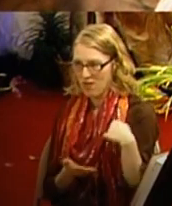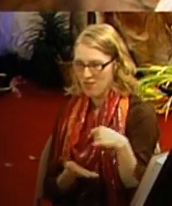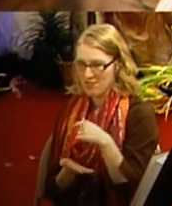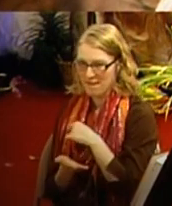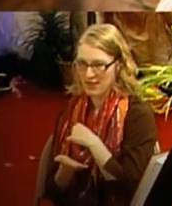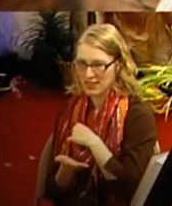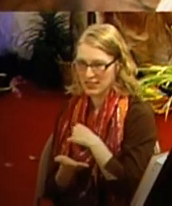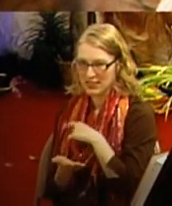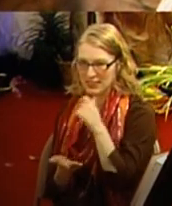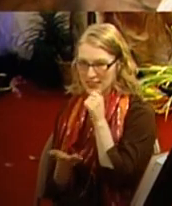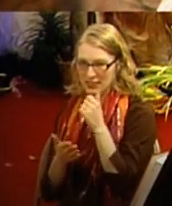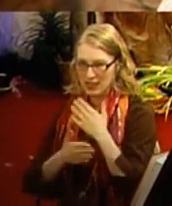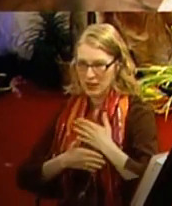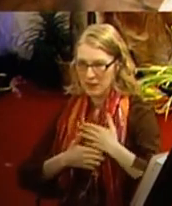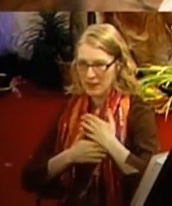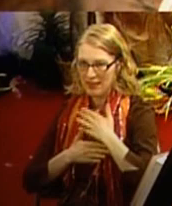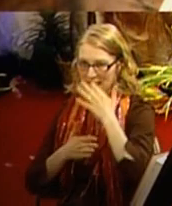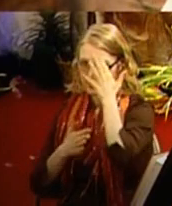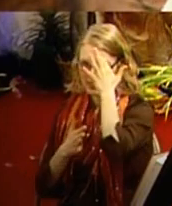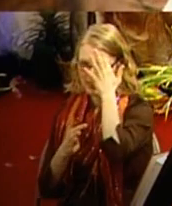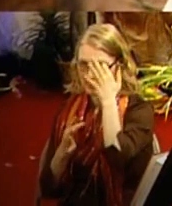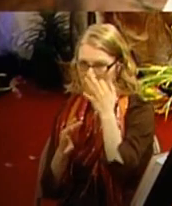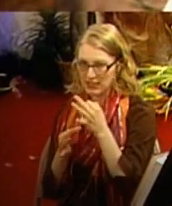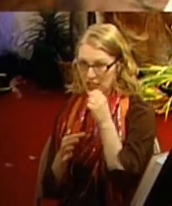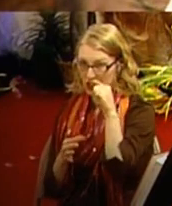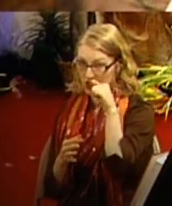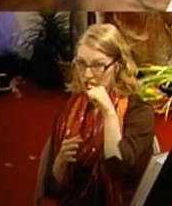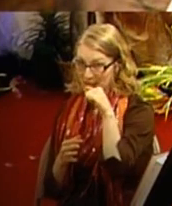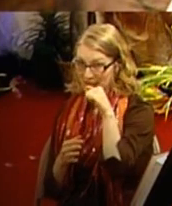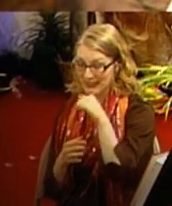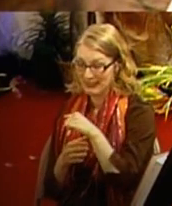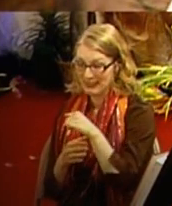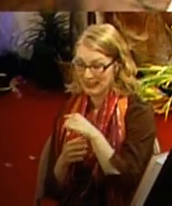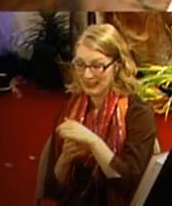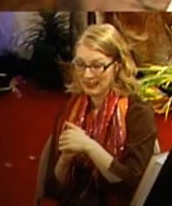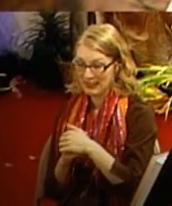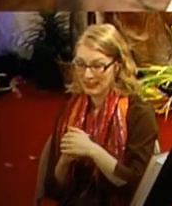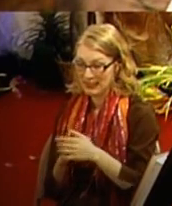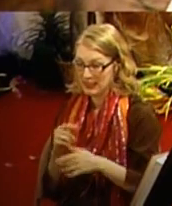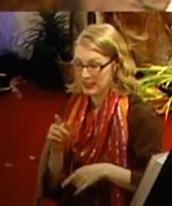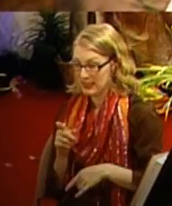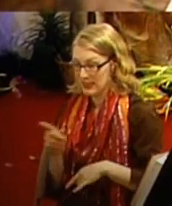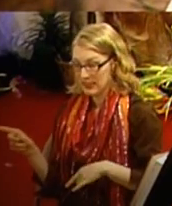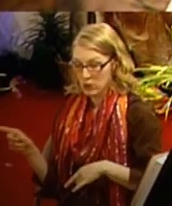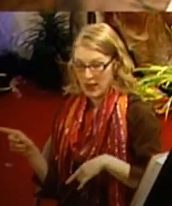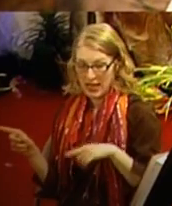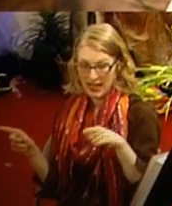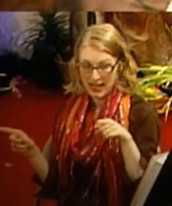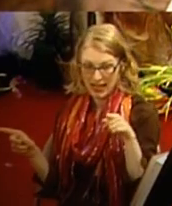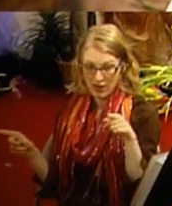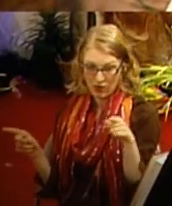An unpleasant decision, this way or that.